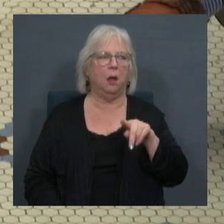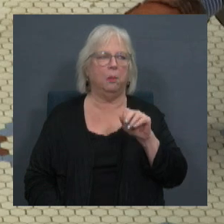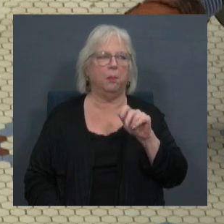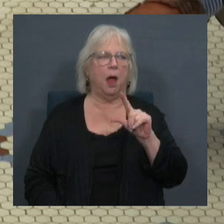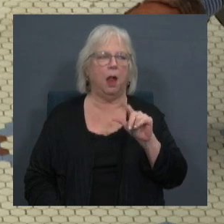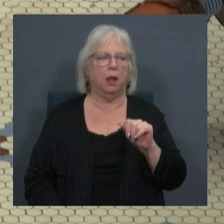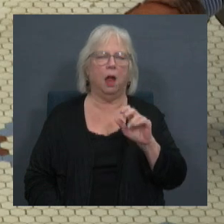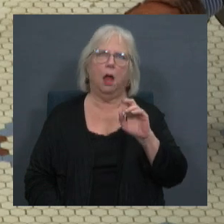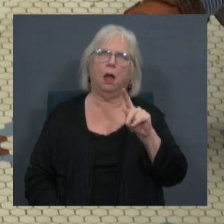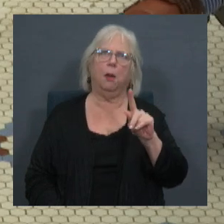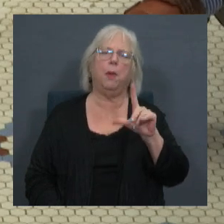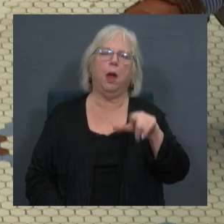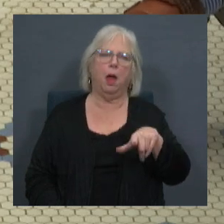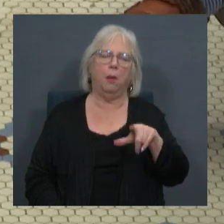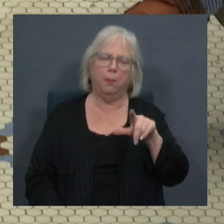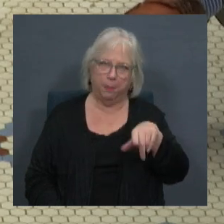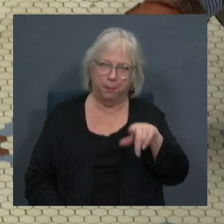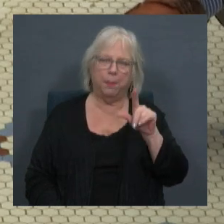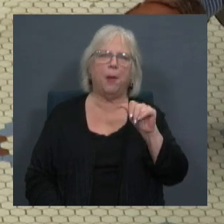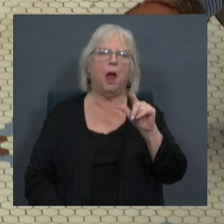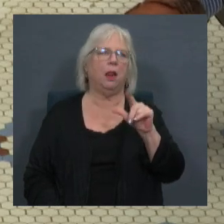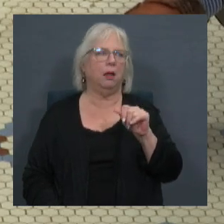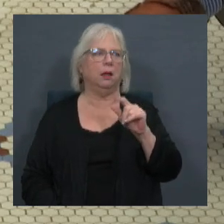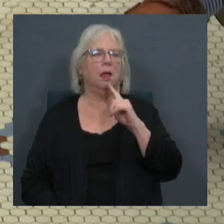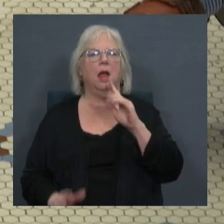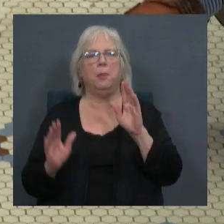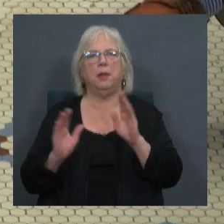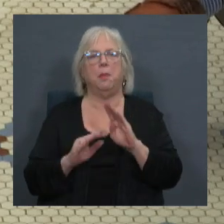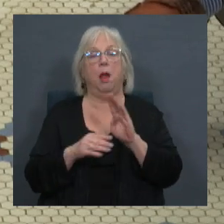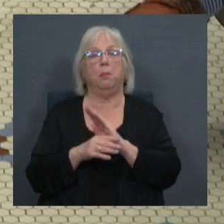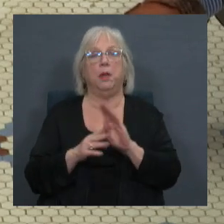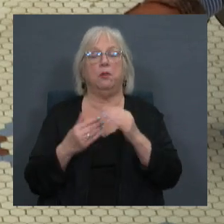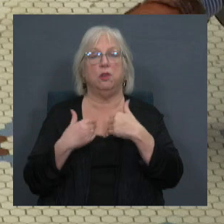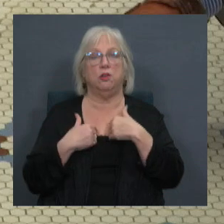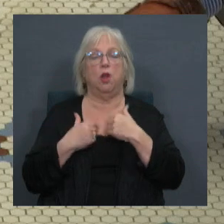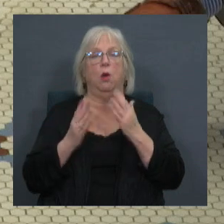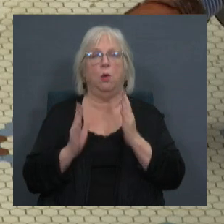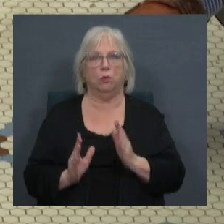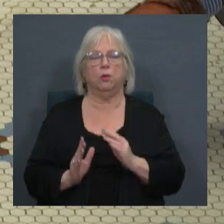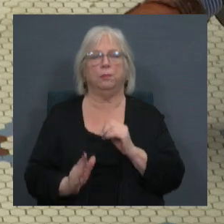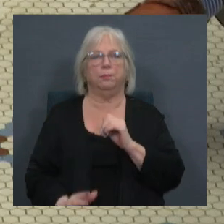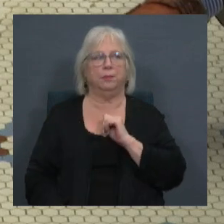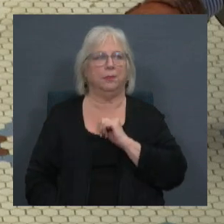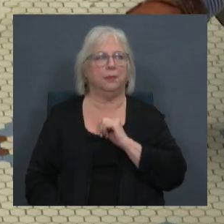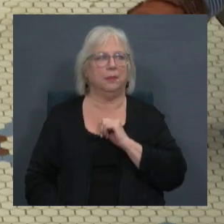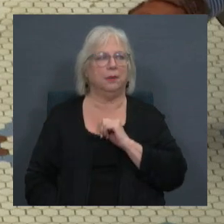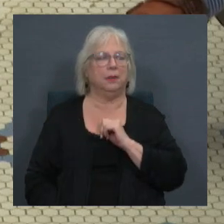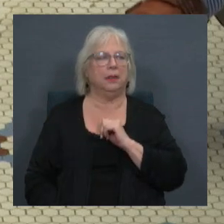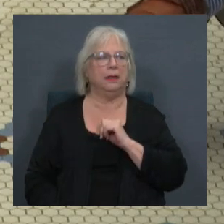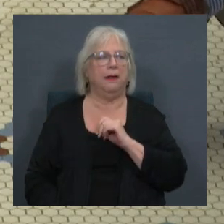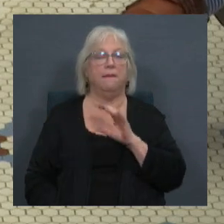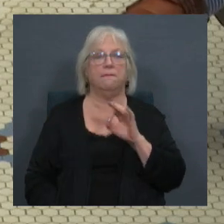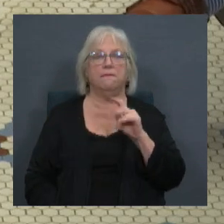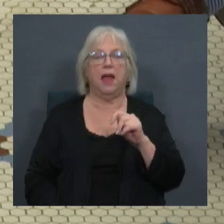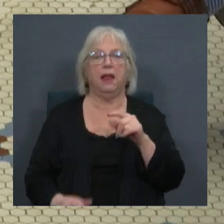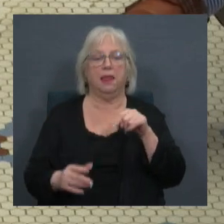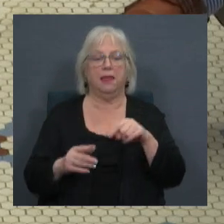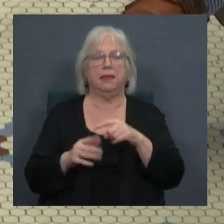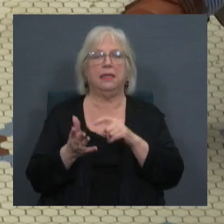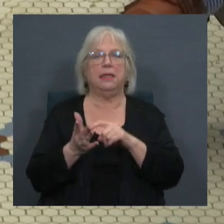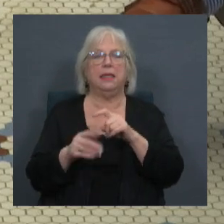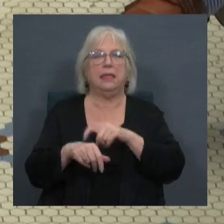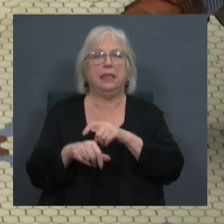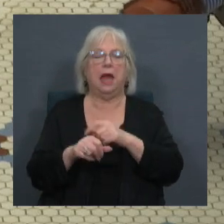I'm a small business owner. Aside this time last year, I was working at Home